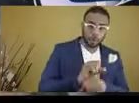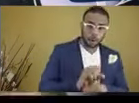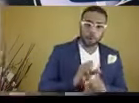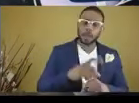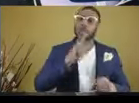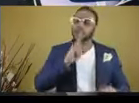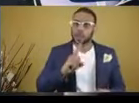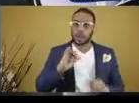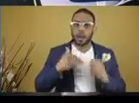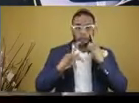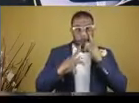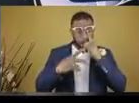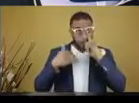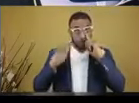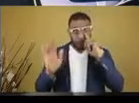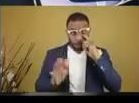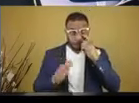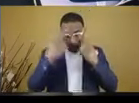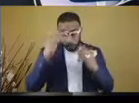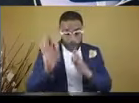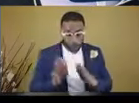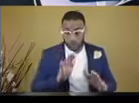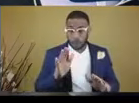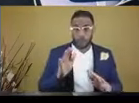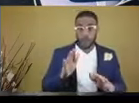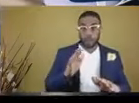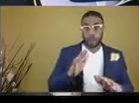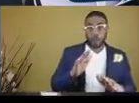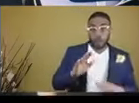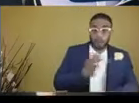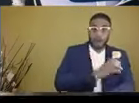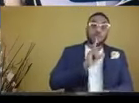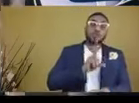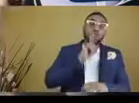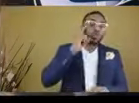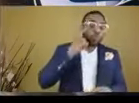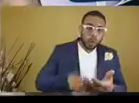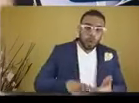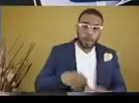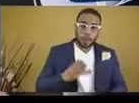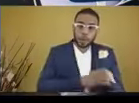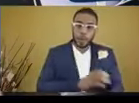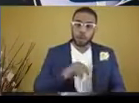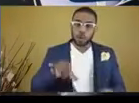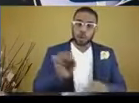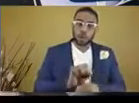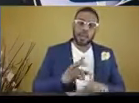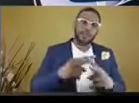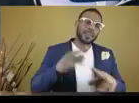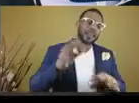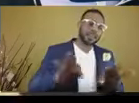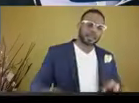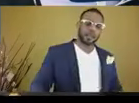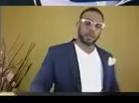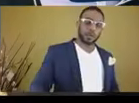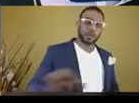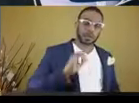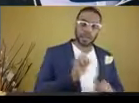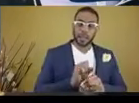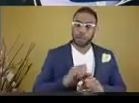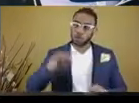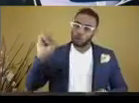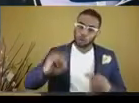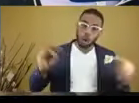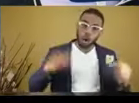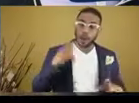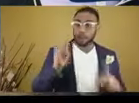that our people are organized, because organized power is realized power, to do this work so that we, at the very least, that we can actually reduce the harm to our